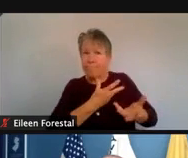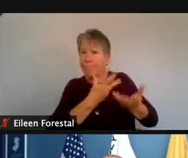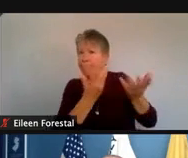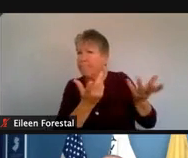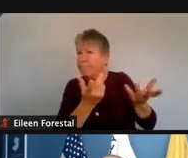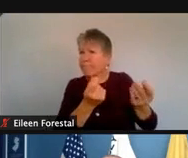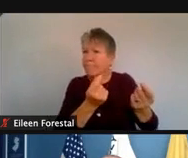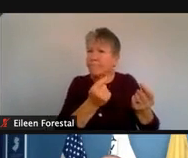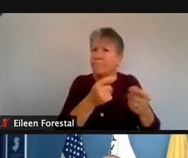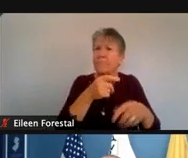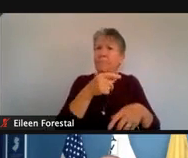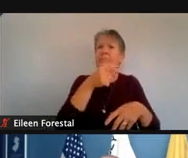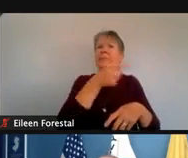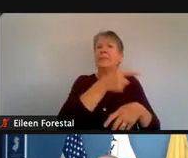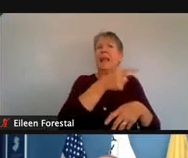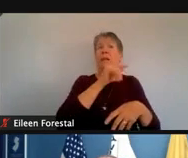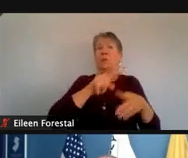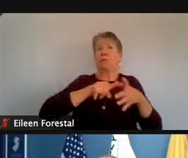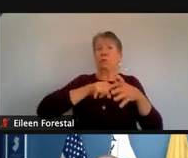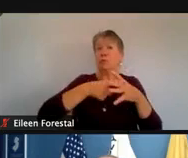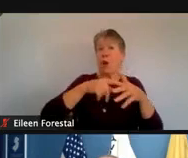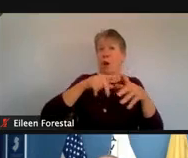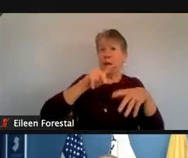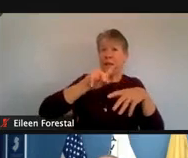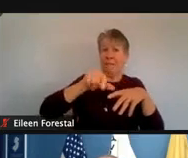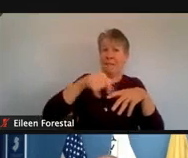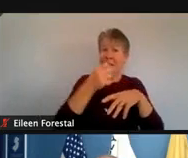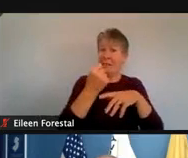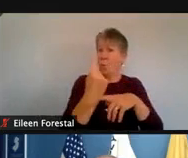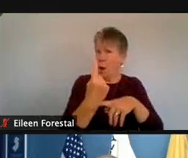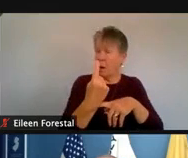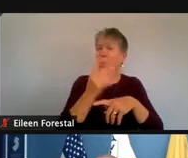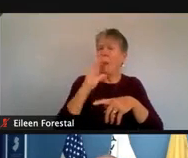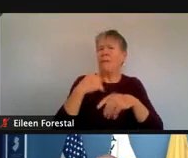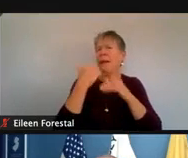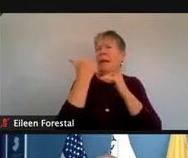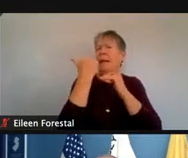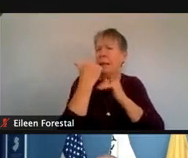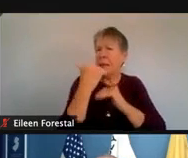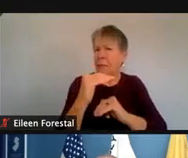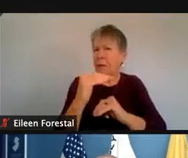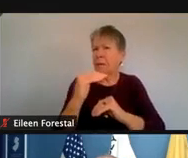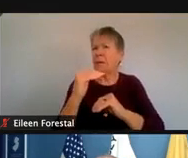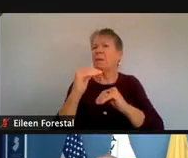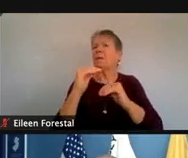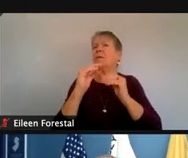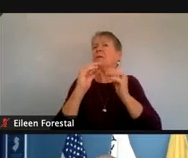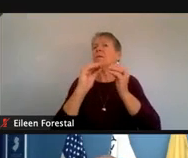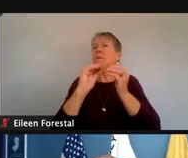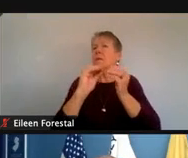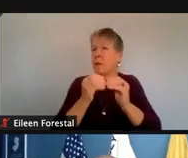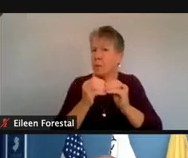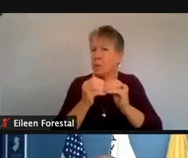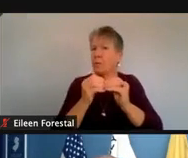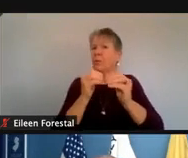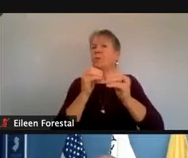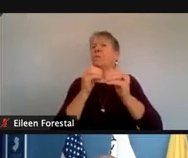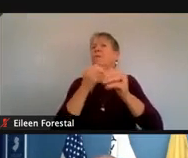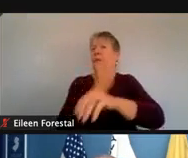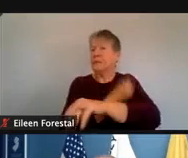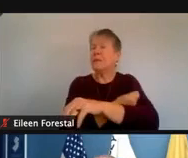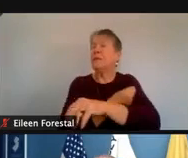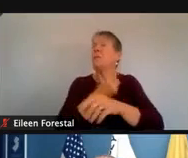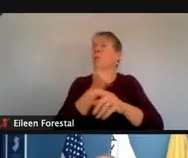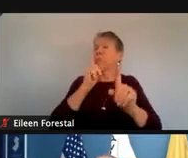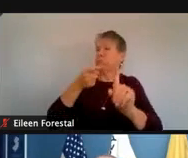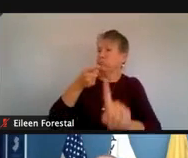reserved for persons serving in healthcare settings who have the potential for direct exposure, or for essential